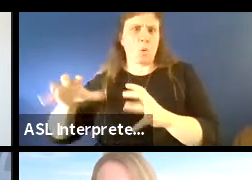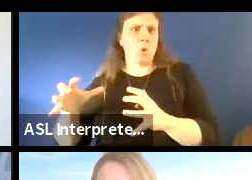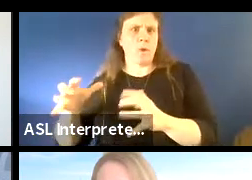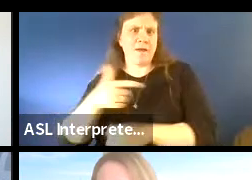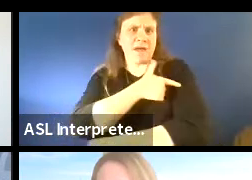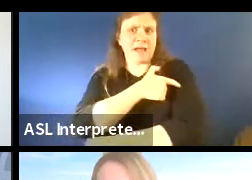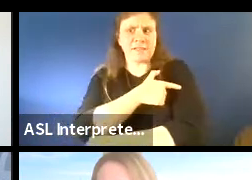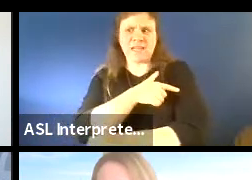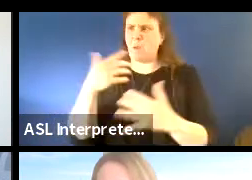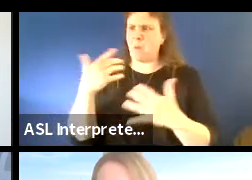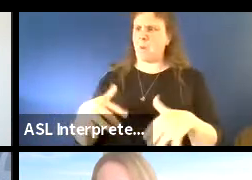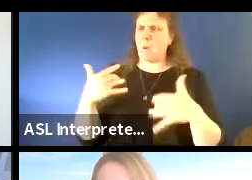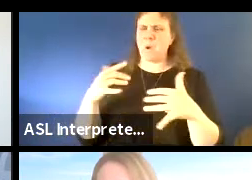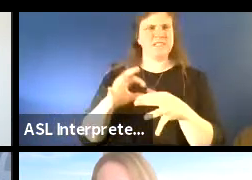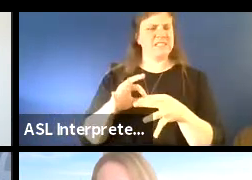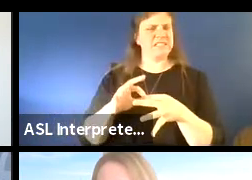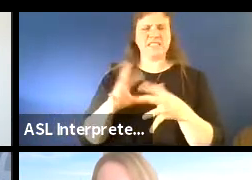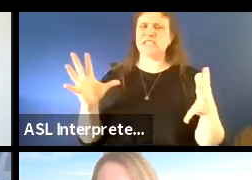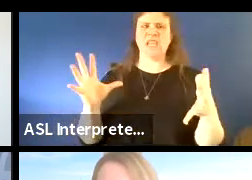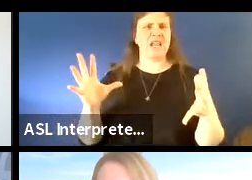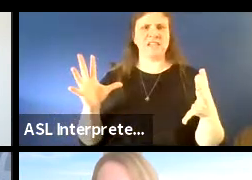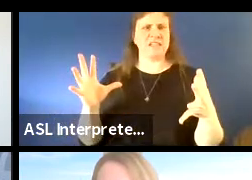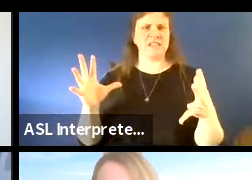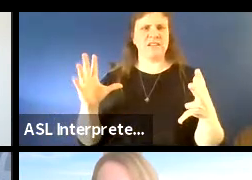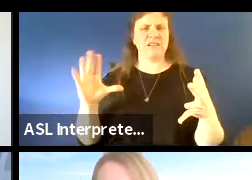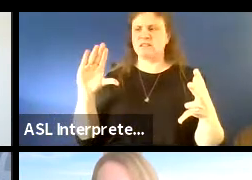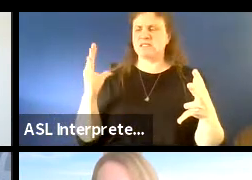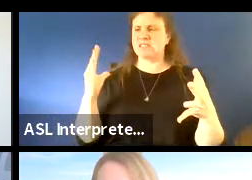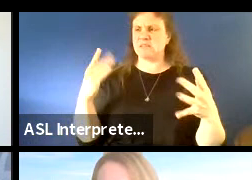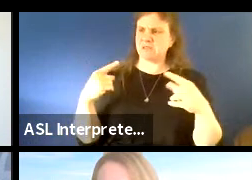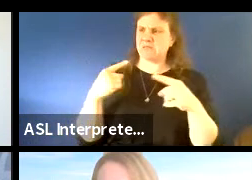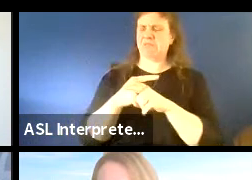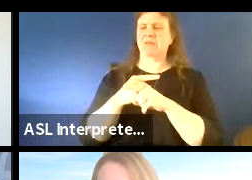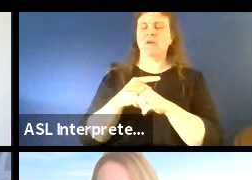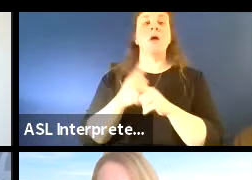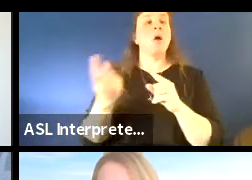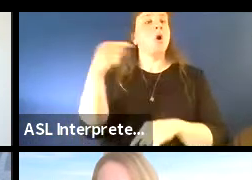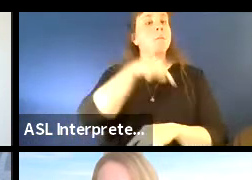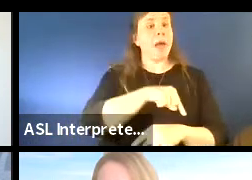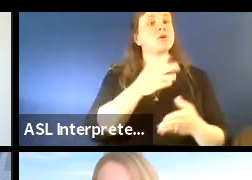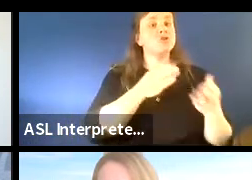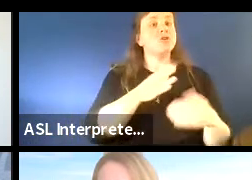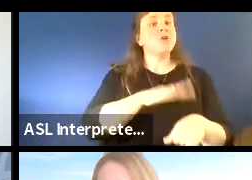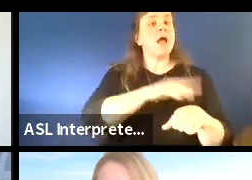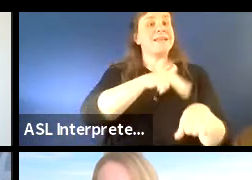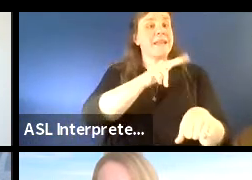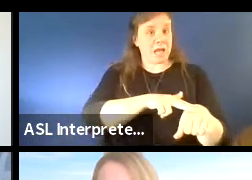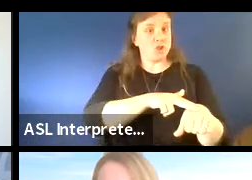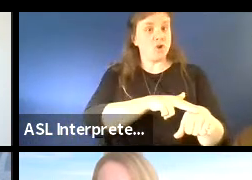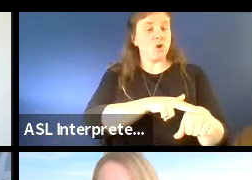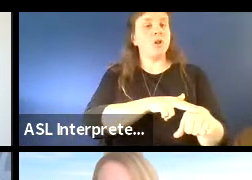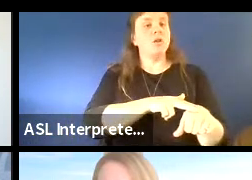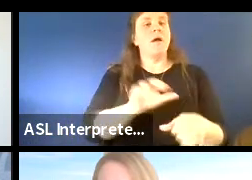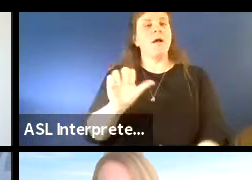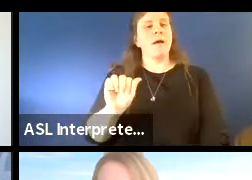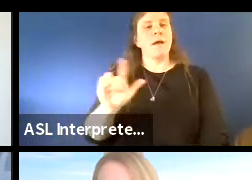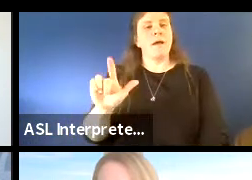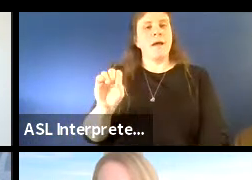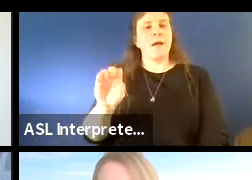disconnect. And I go back to having served on the National Academy Allocation Committee. we've talked all along